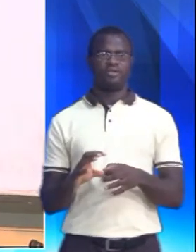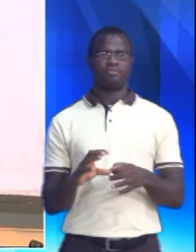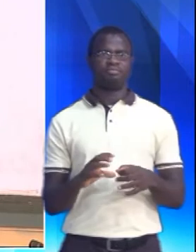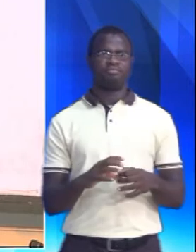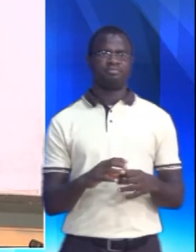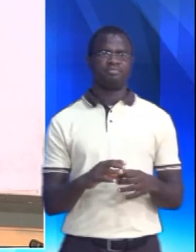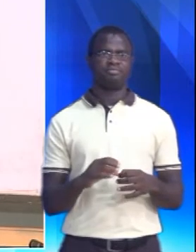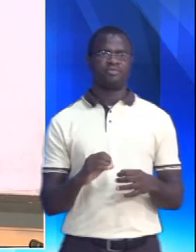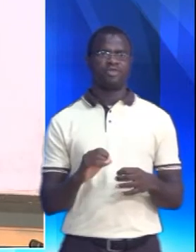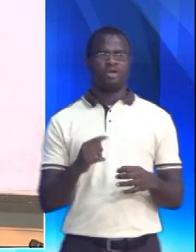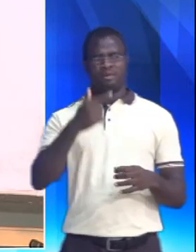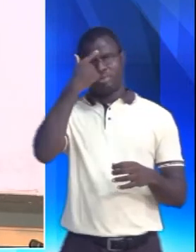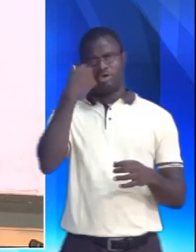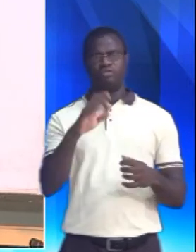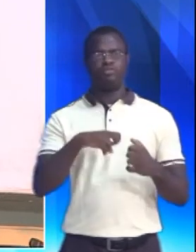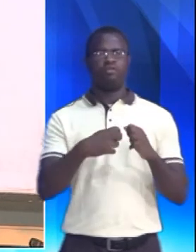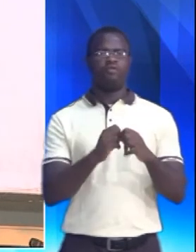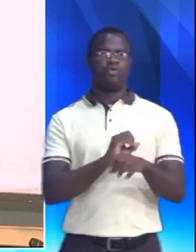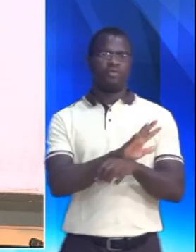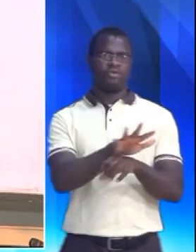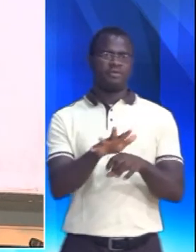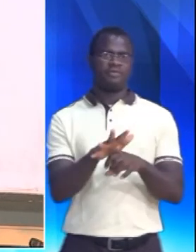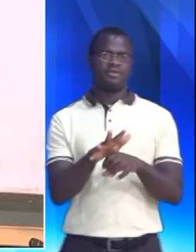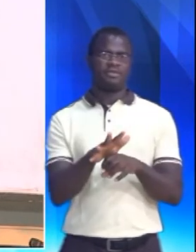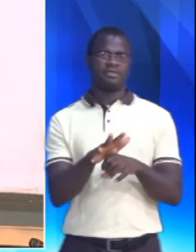as a result of COVID-19 pandemic.